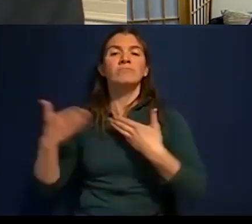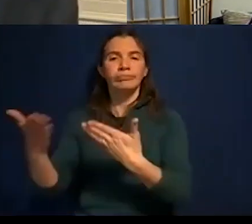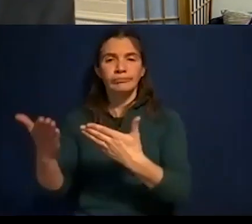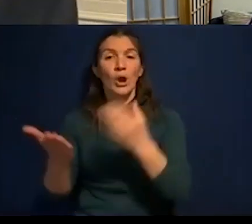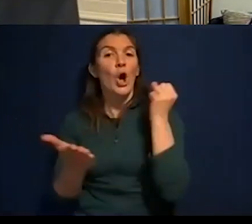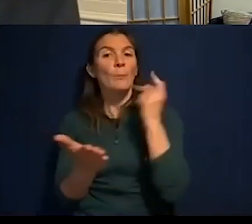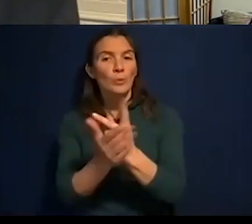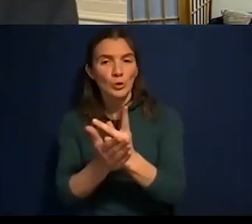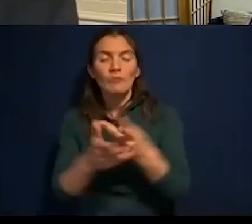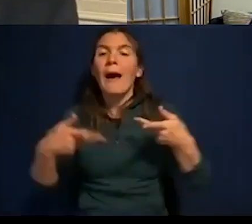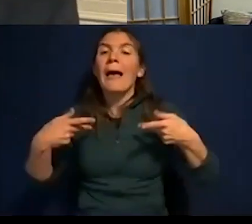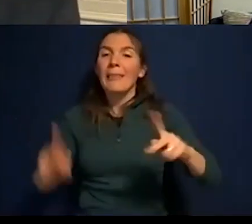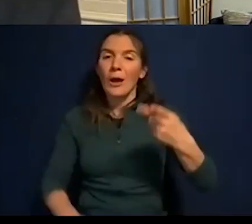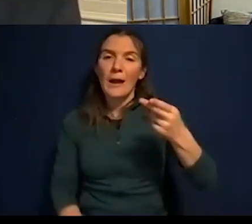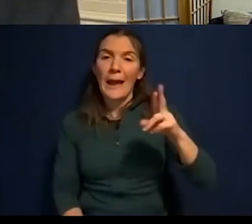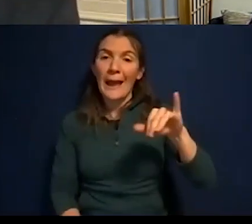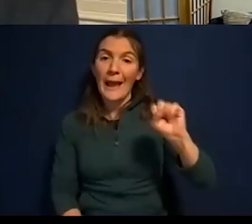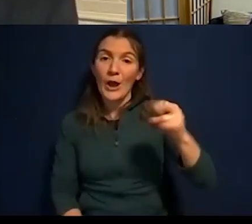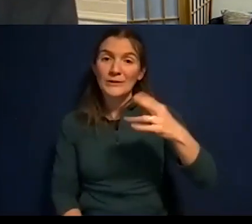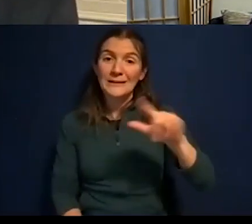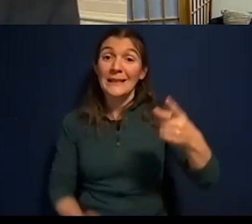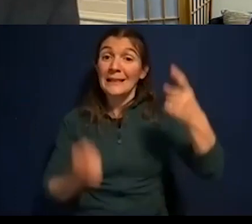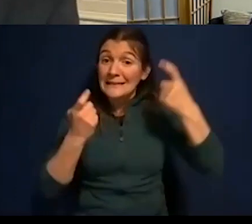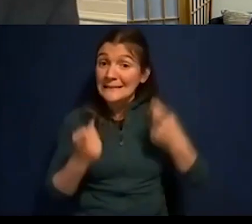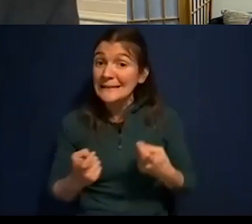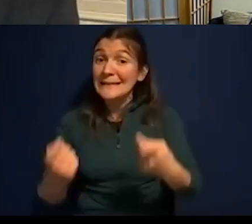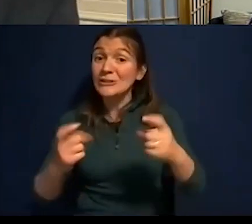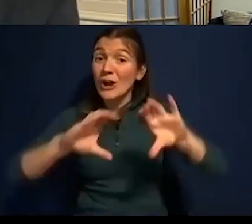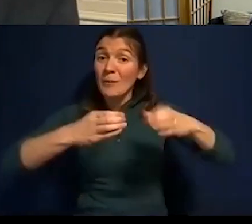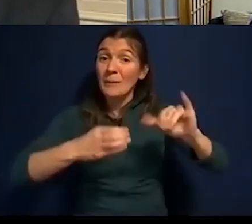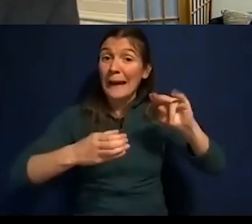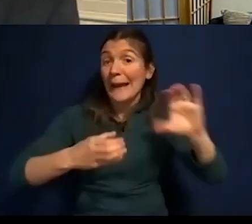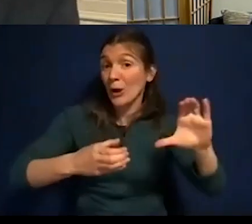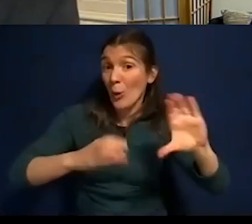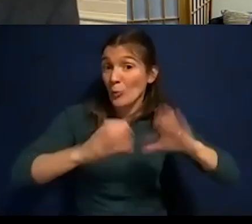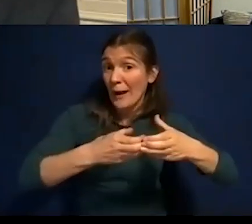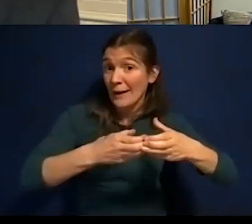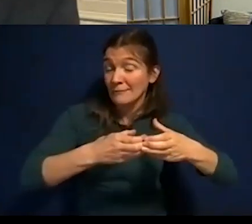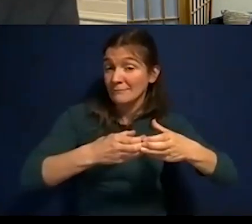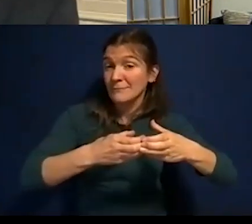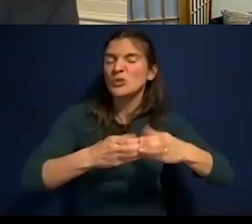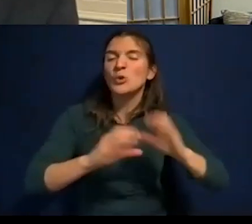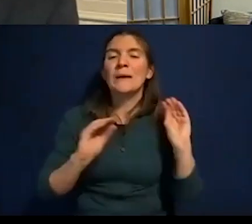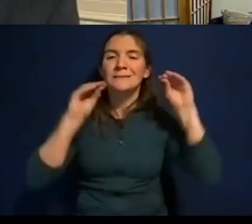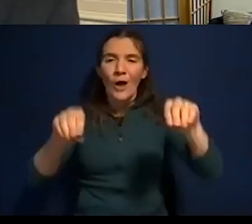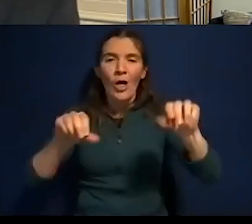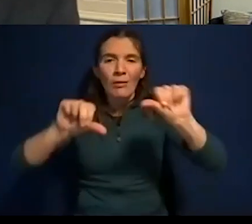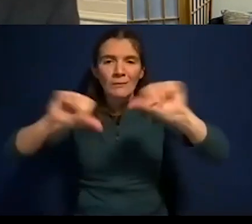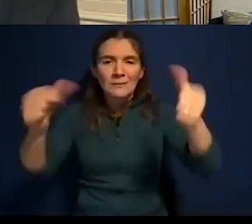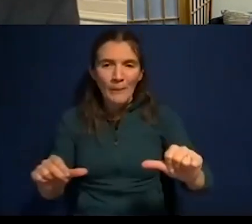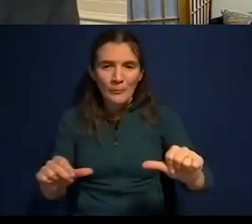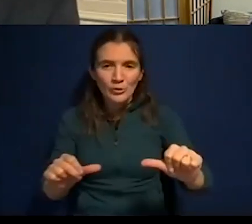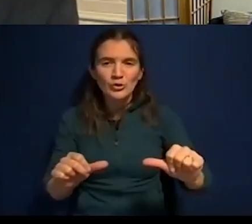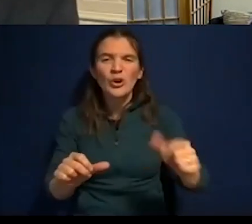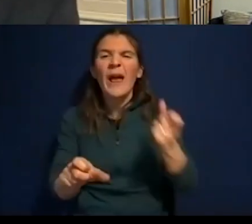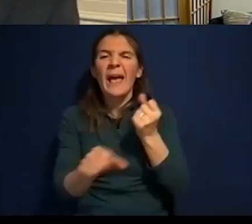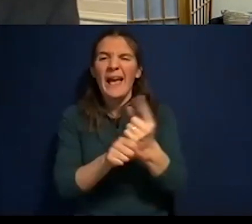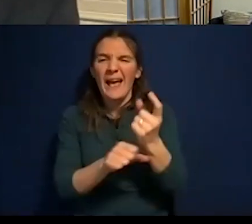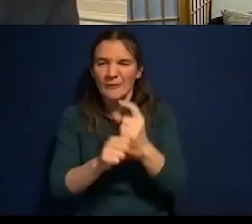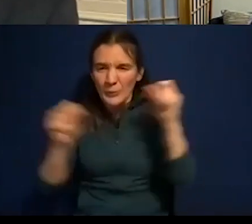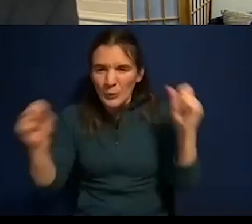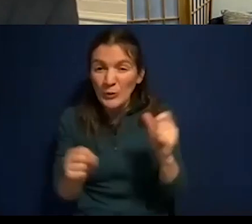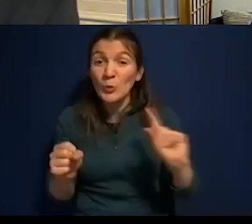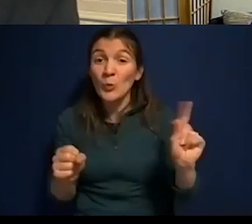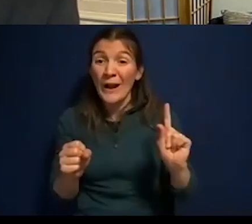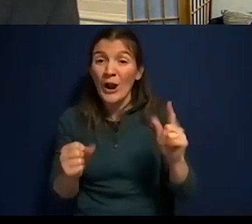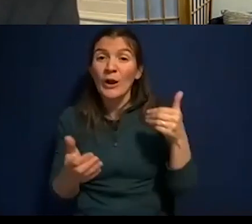approve allowing Harris Hill Ski Jump Inc. to install a ski jumper sculpture annually on the median island